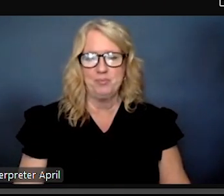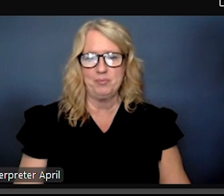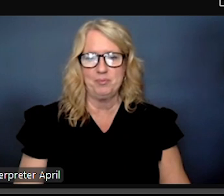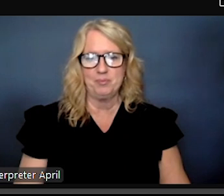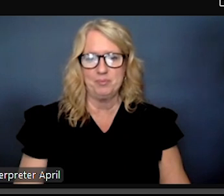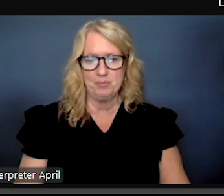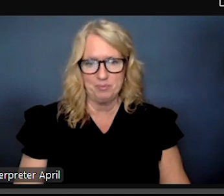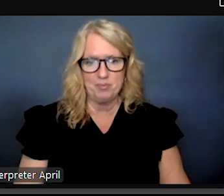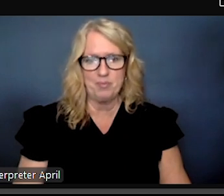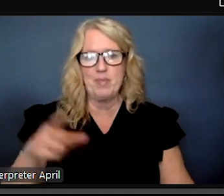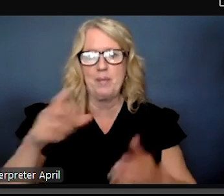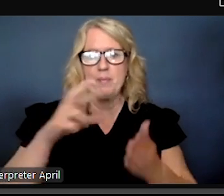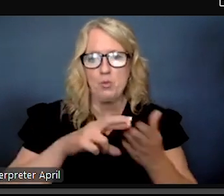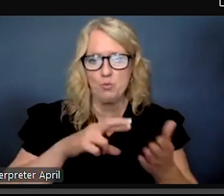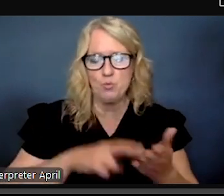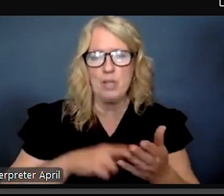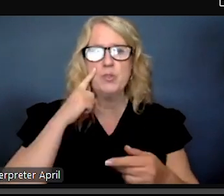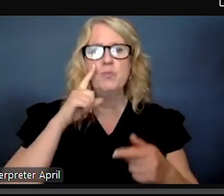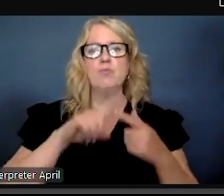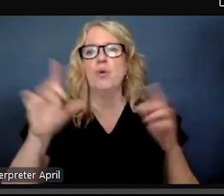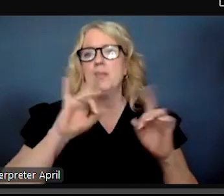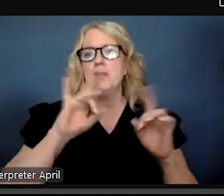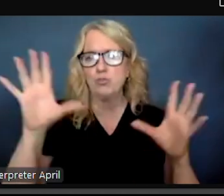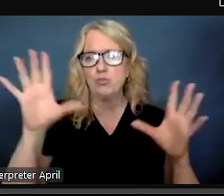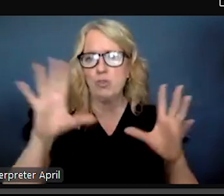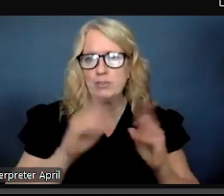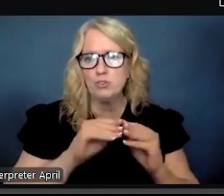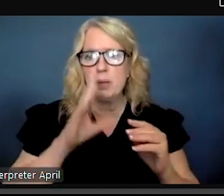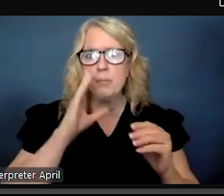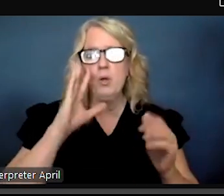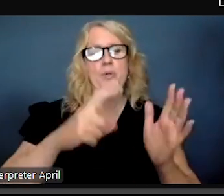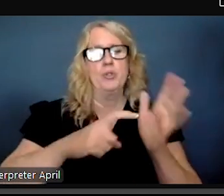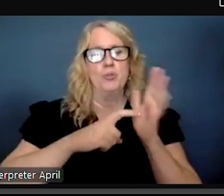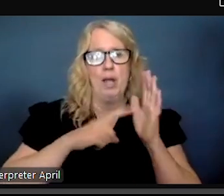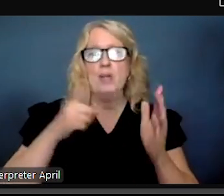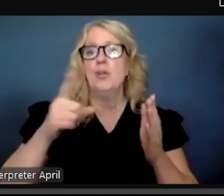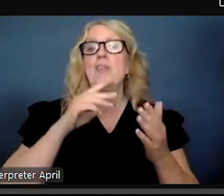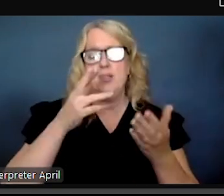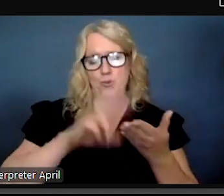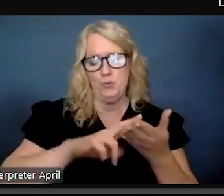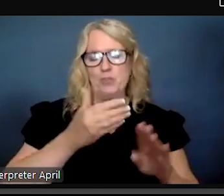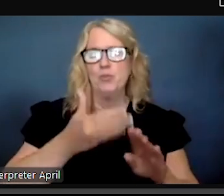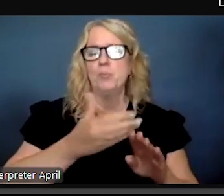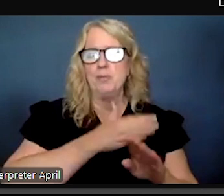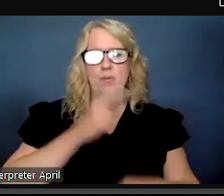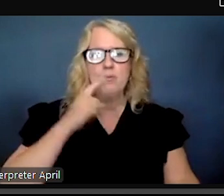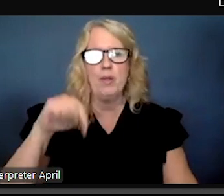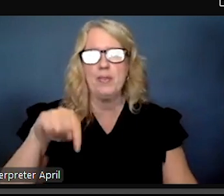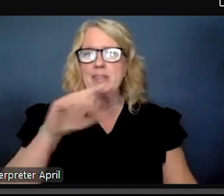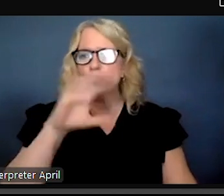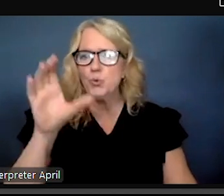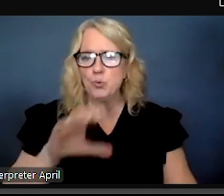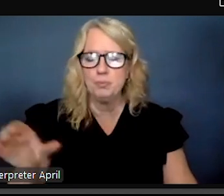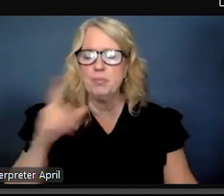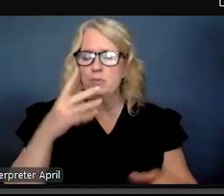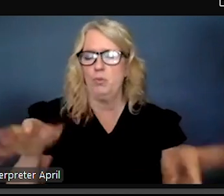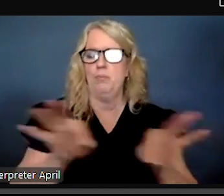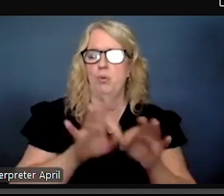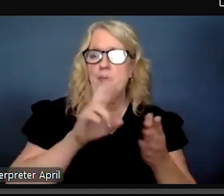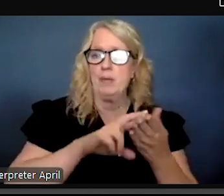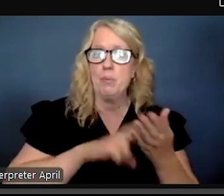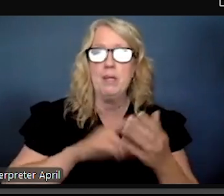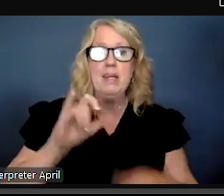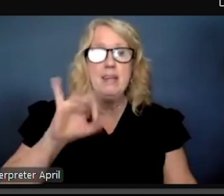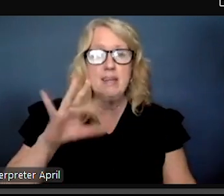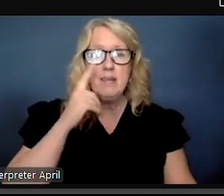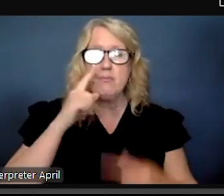This is where you register for the Crisis Jam. So we do require that you register ahead of time for the Zoom. So make sure you are registered. If you do